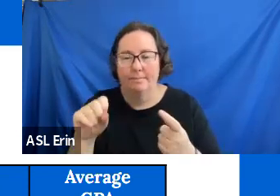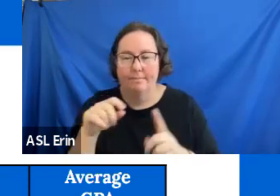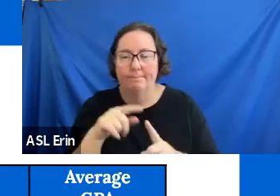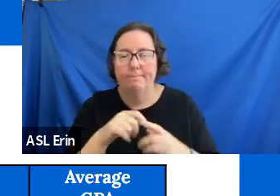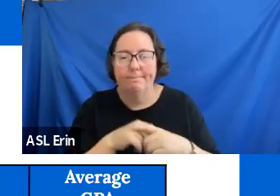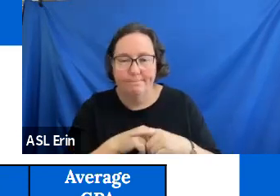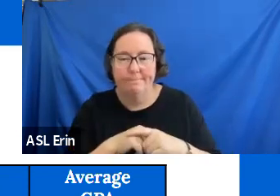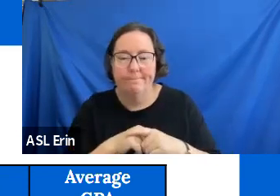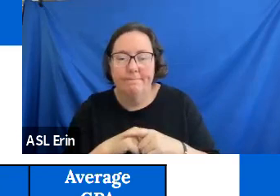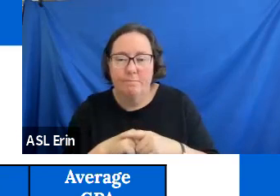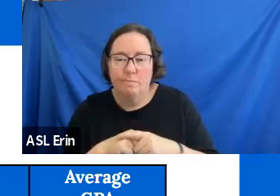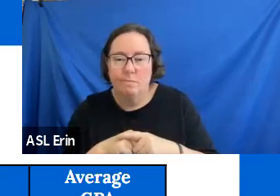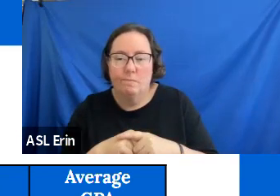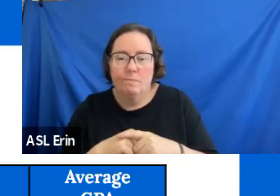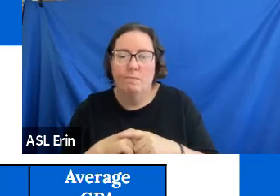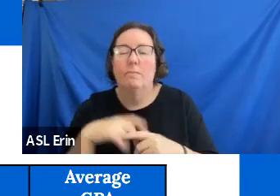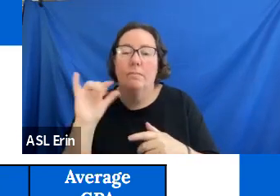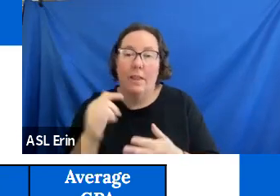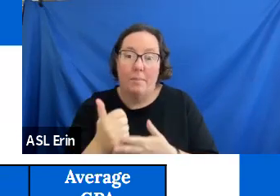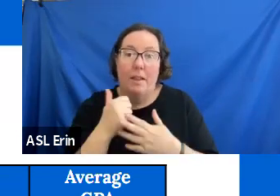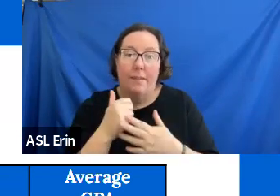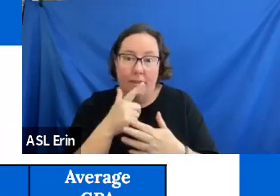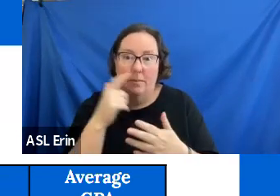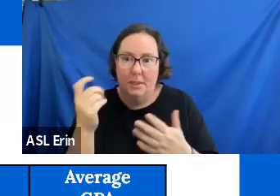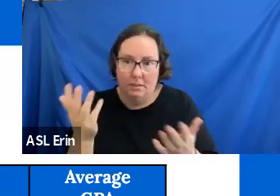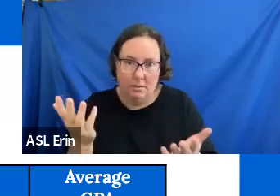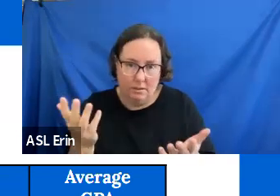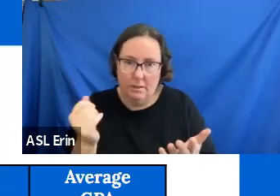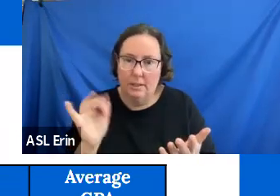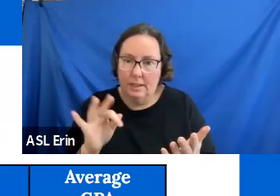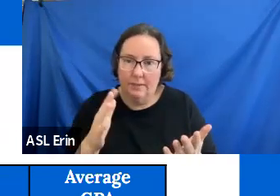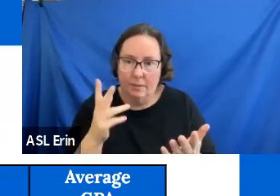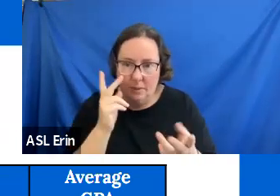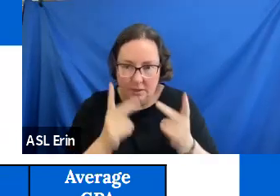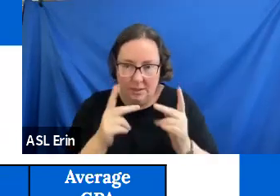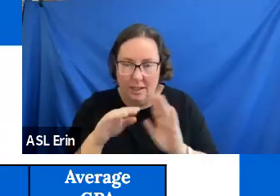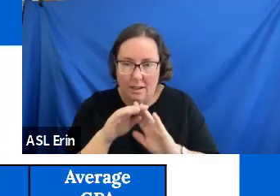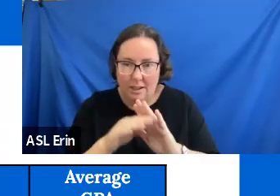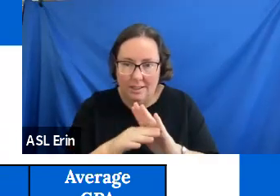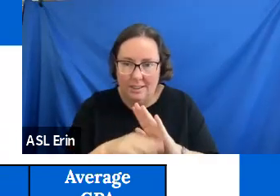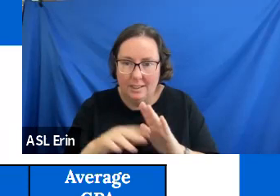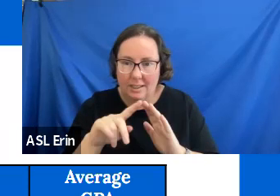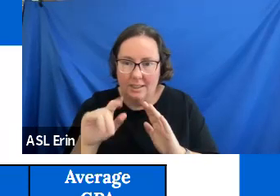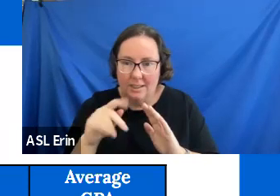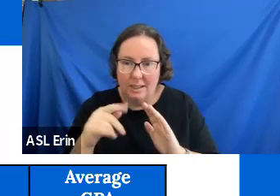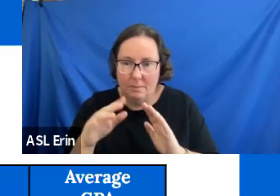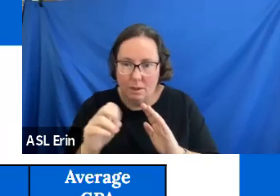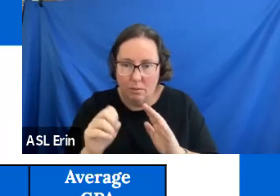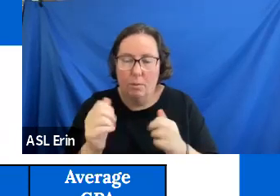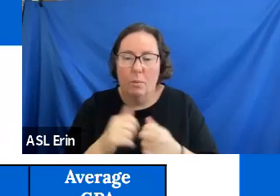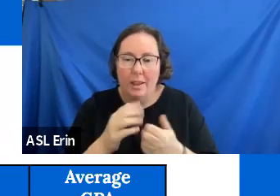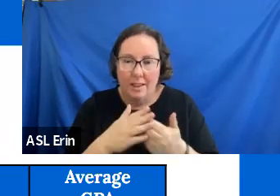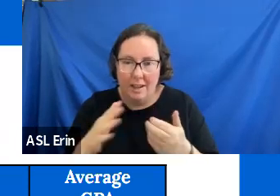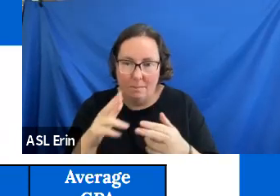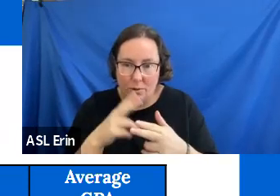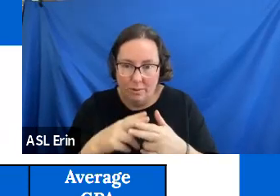area. So that would be helpful because again, if we can get the listing of the zip codes with the neighborhoods,